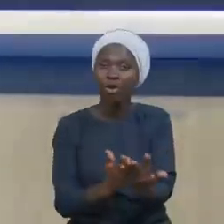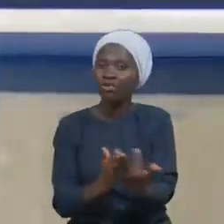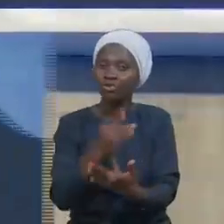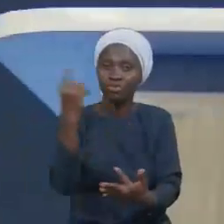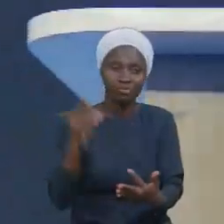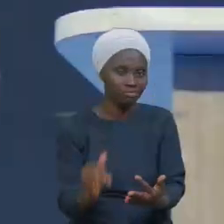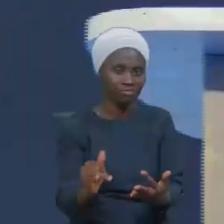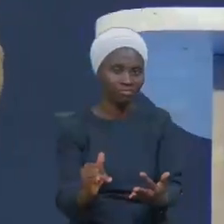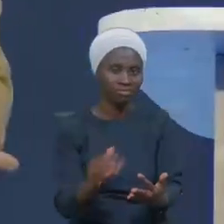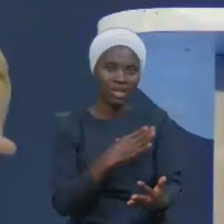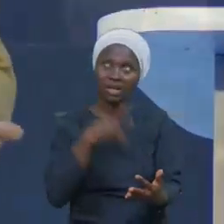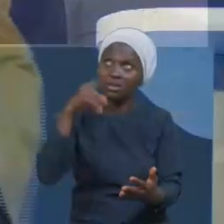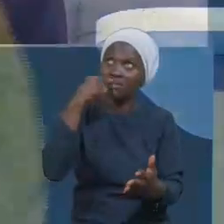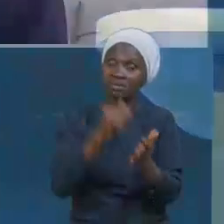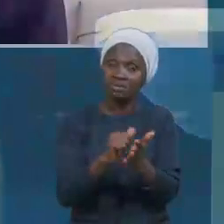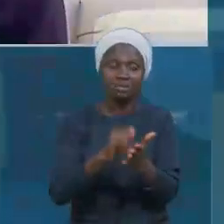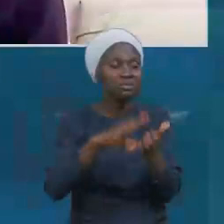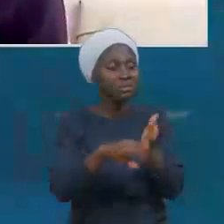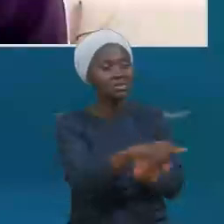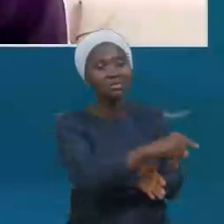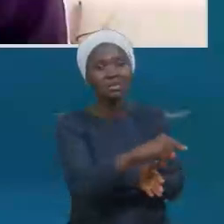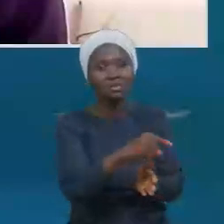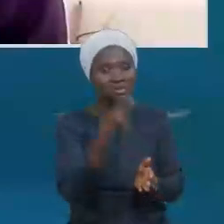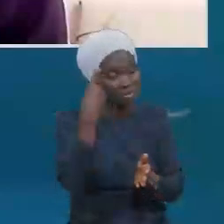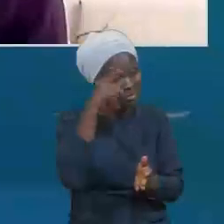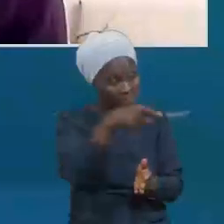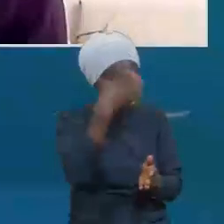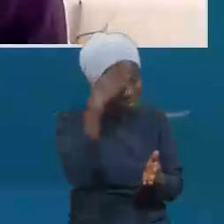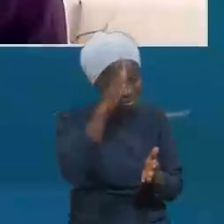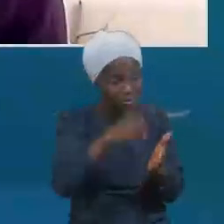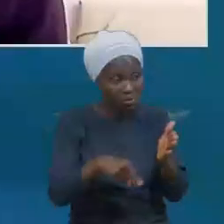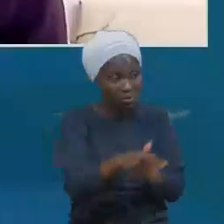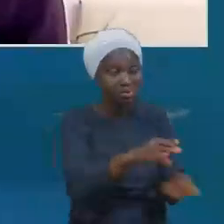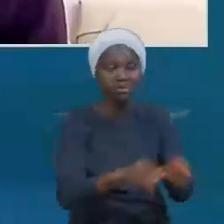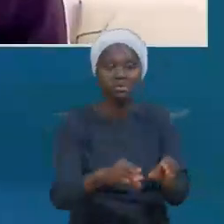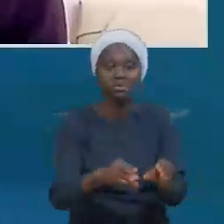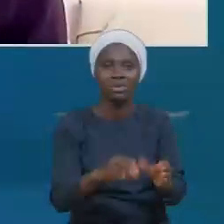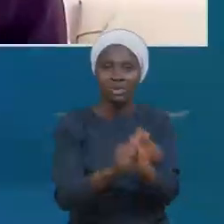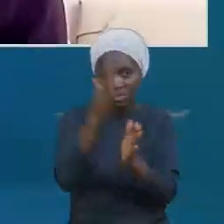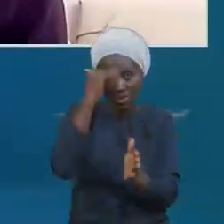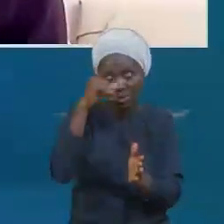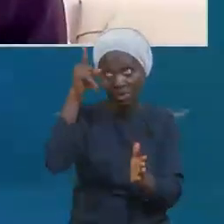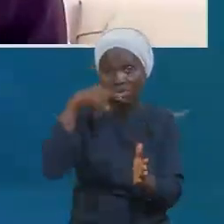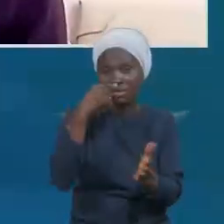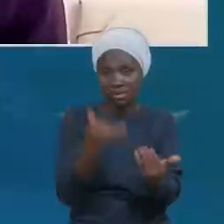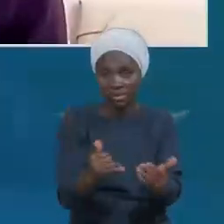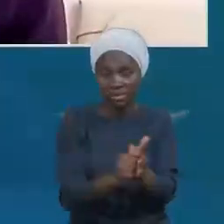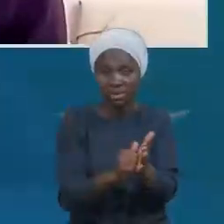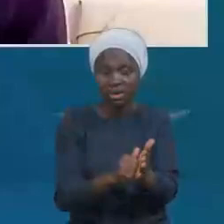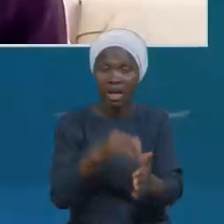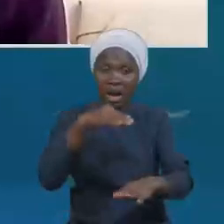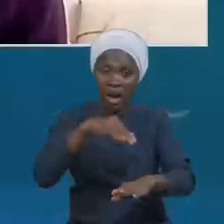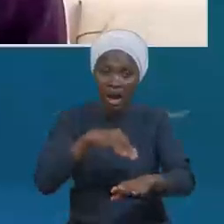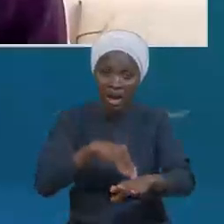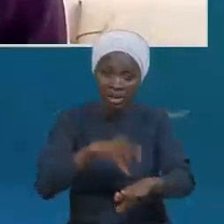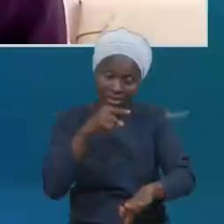forgive them, for they know not what they do. That's why it says now, and the times of this